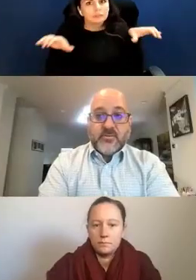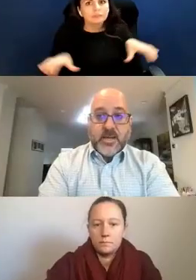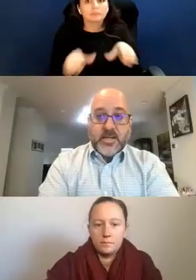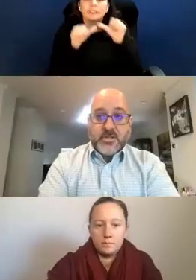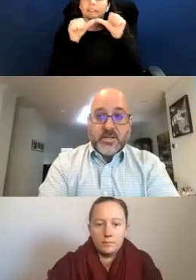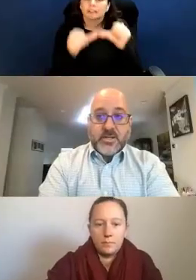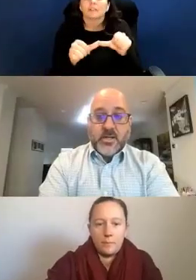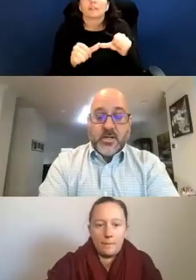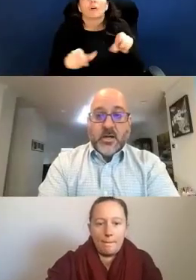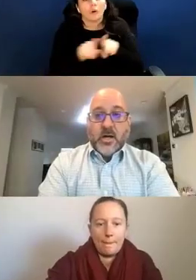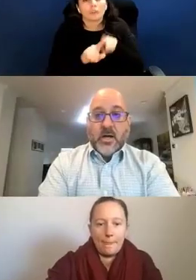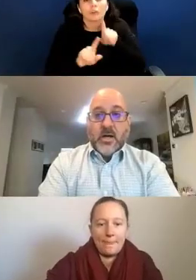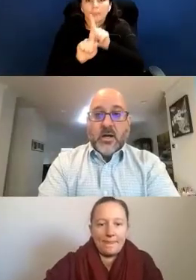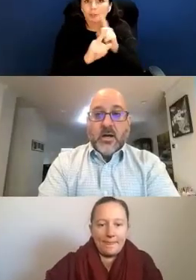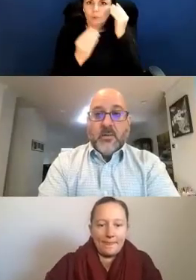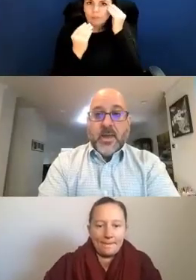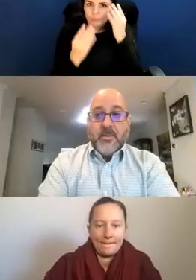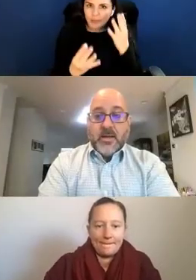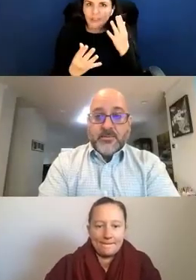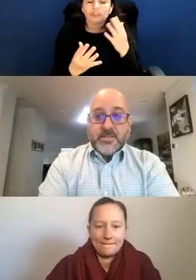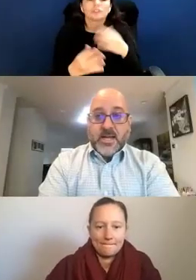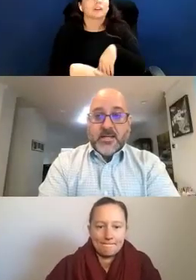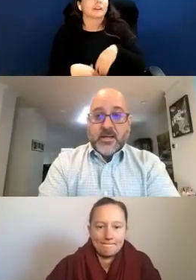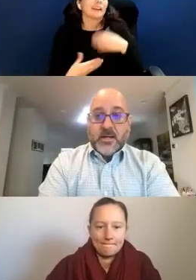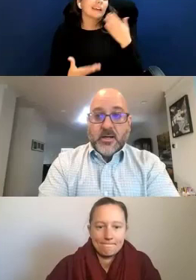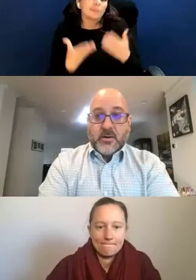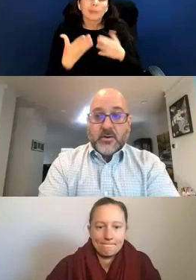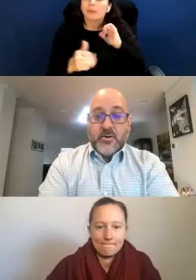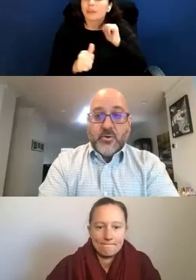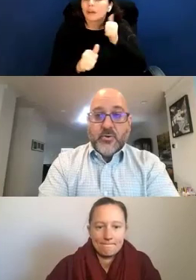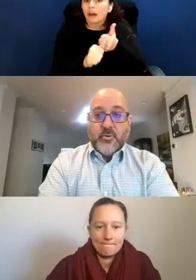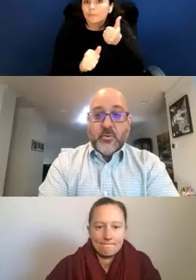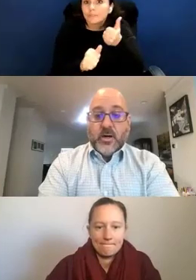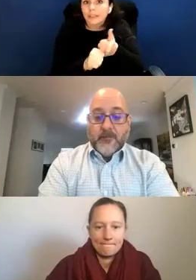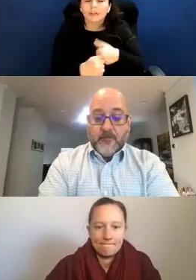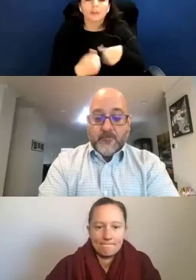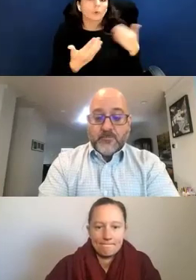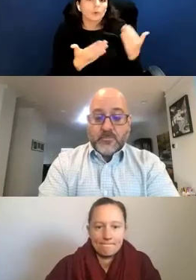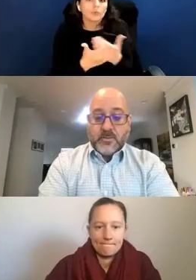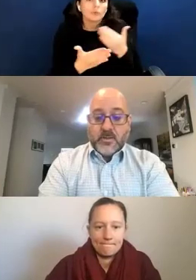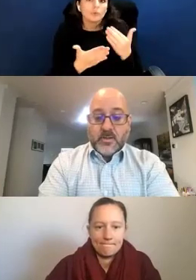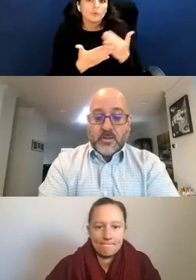mentor information, maybe an updated or new